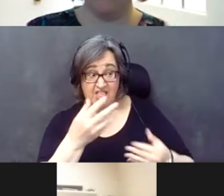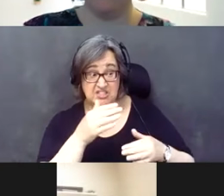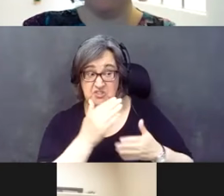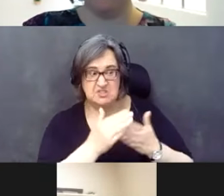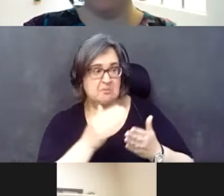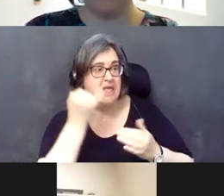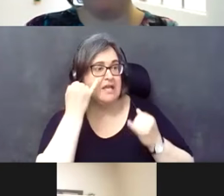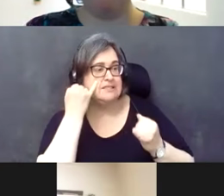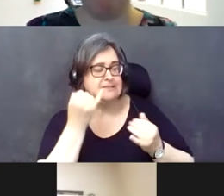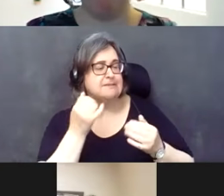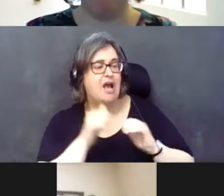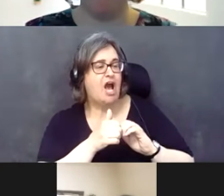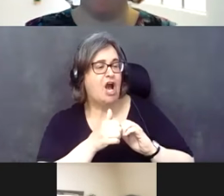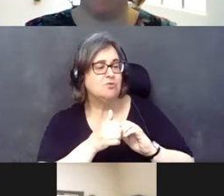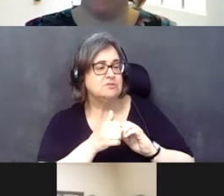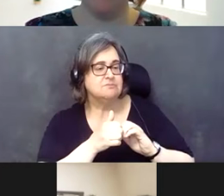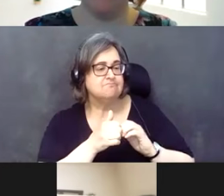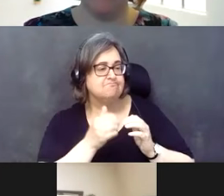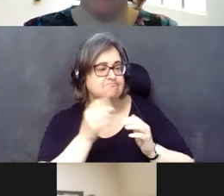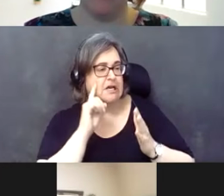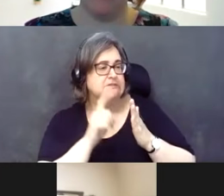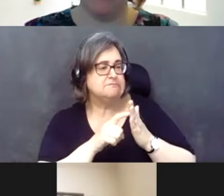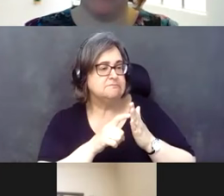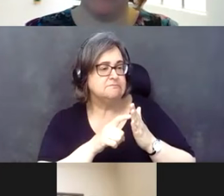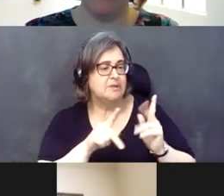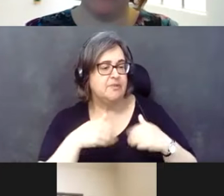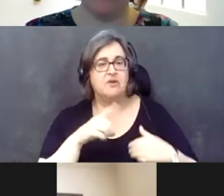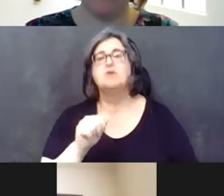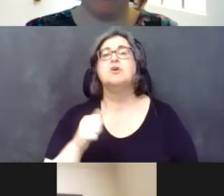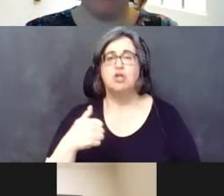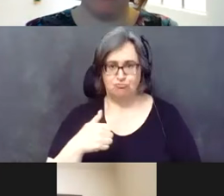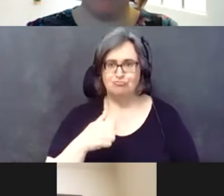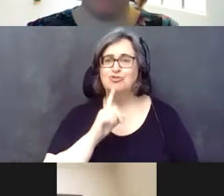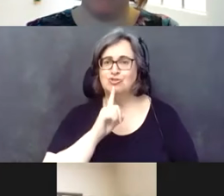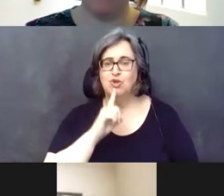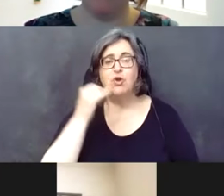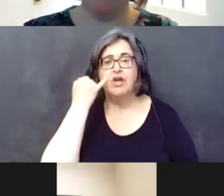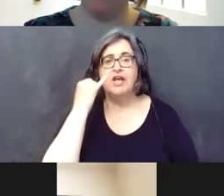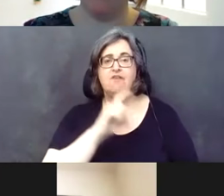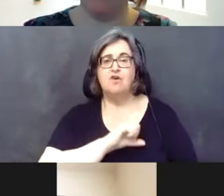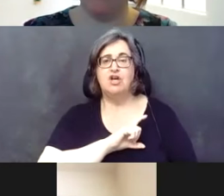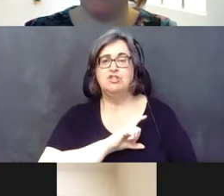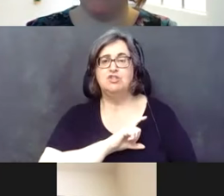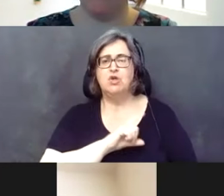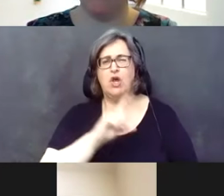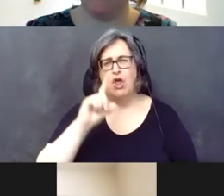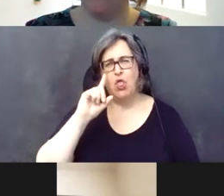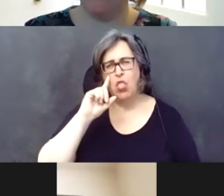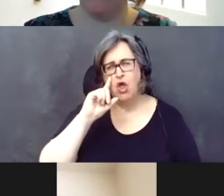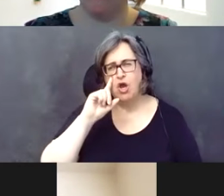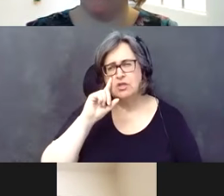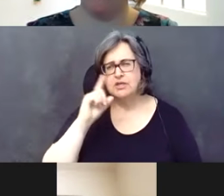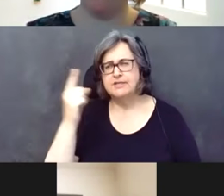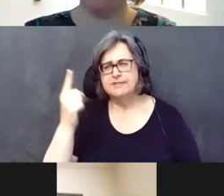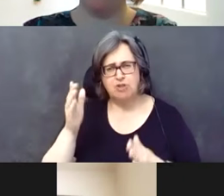that you give? Sure. We said that if an officer thought that maybe